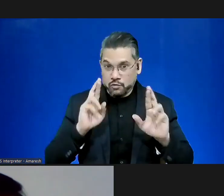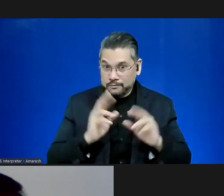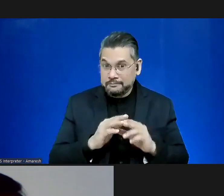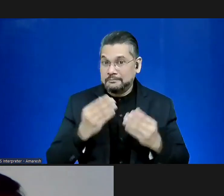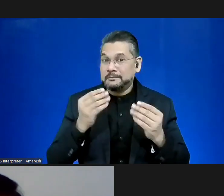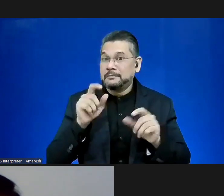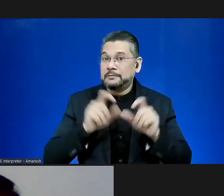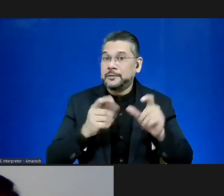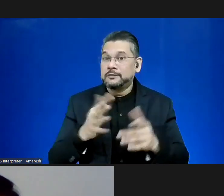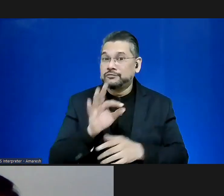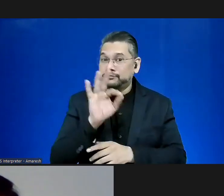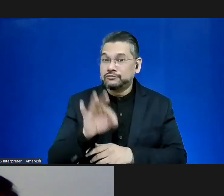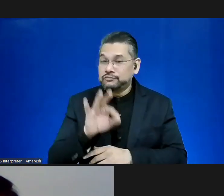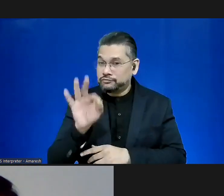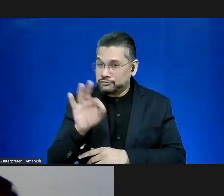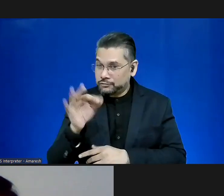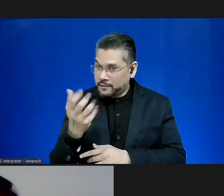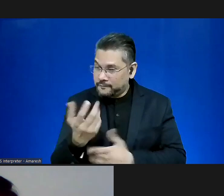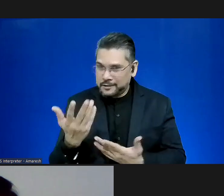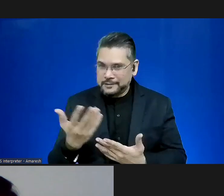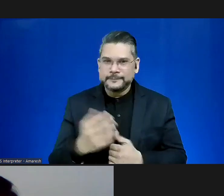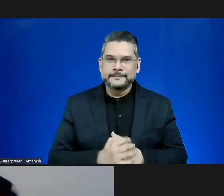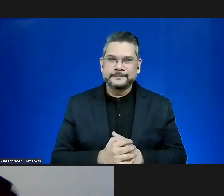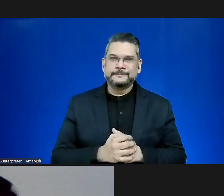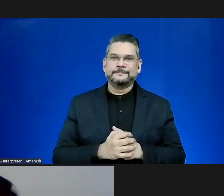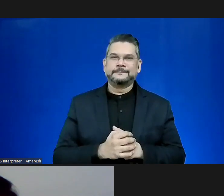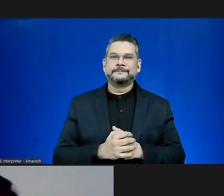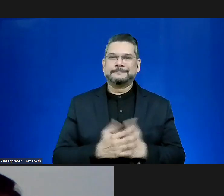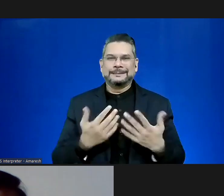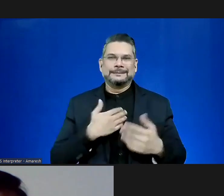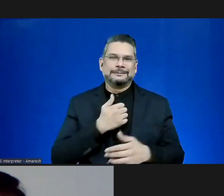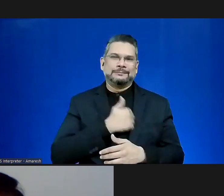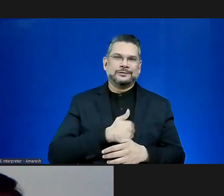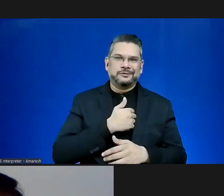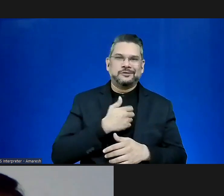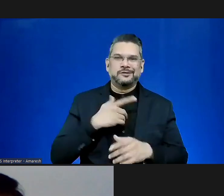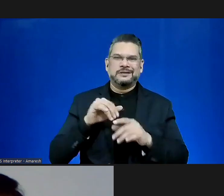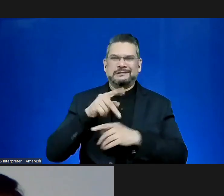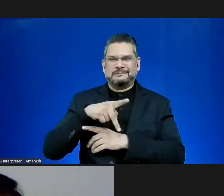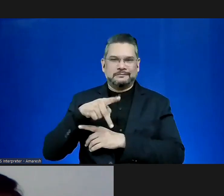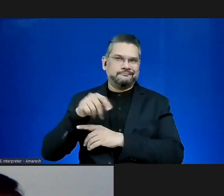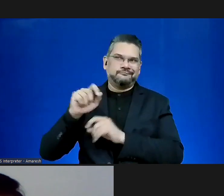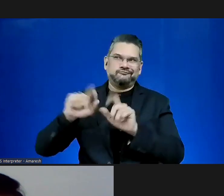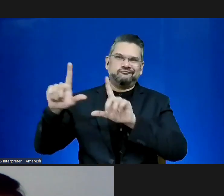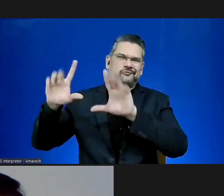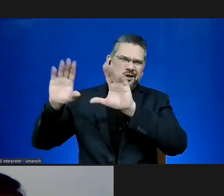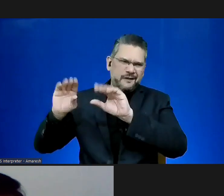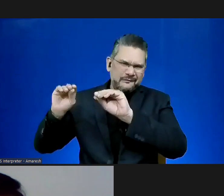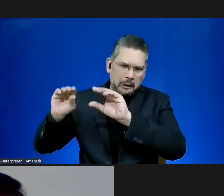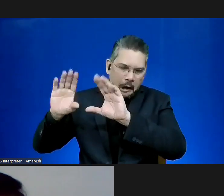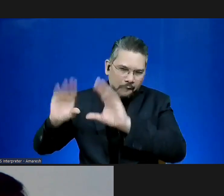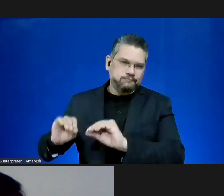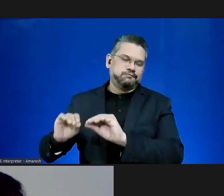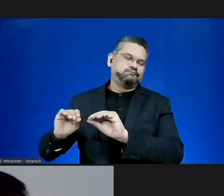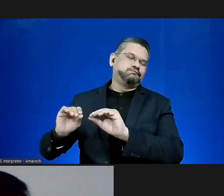And I'm sorry, I'm trying to stop sharing my screen. Okay, sorry. It didn't give me the option to stop sharing my screen until just now. I apologize.